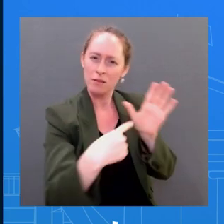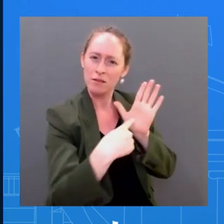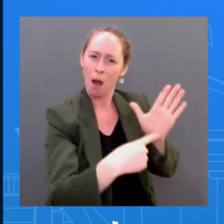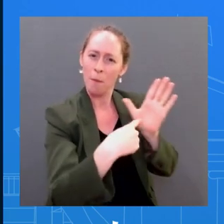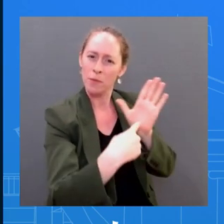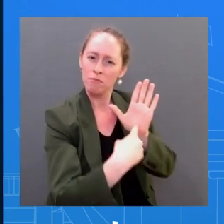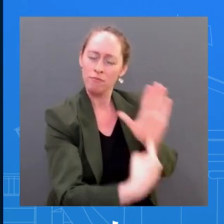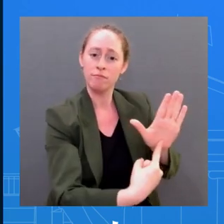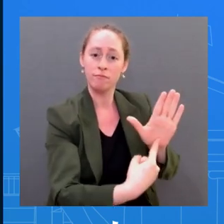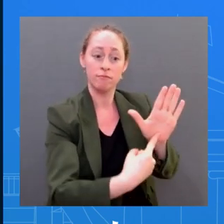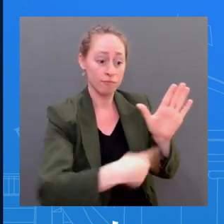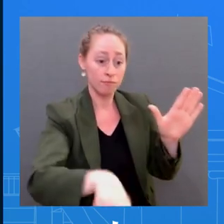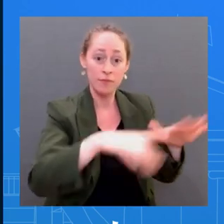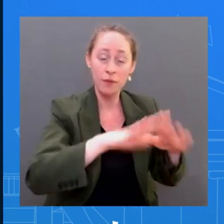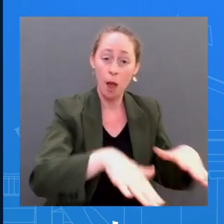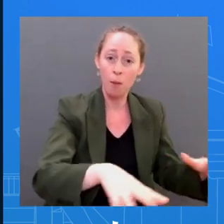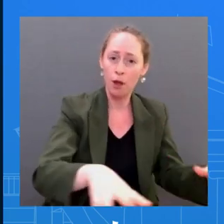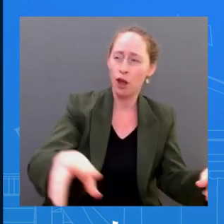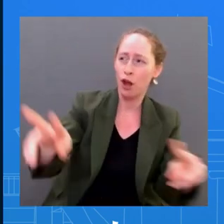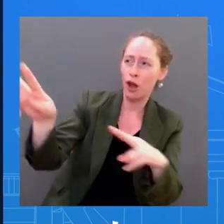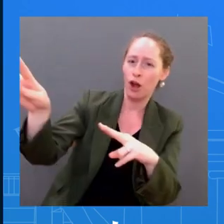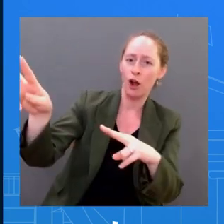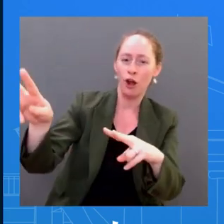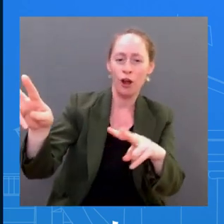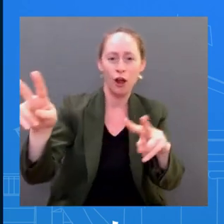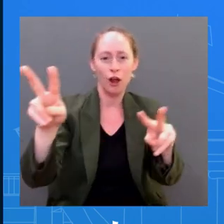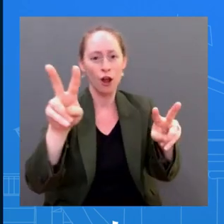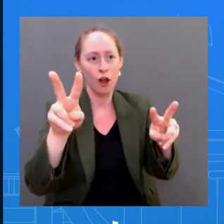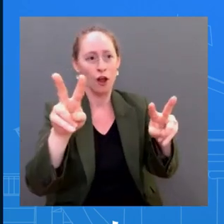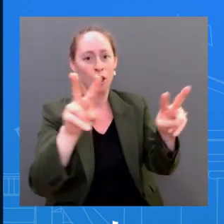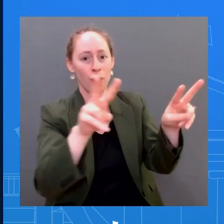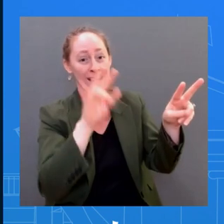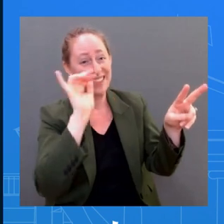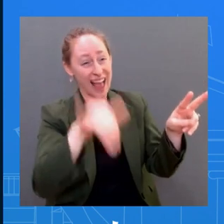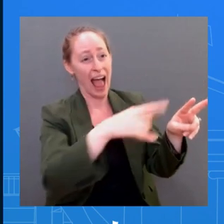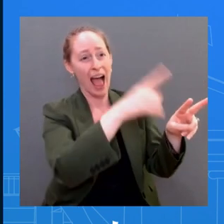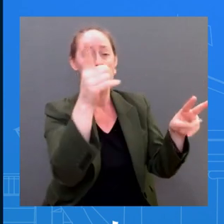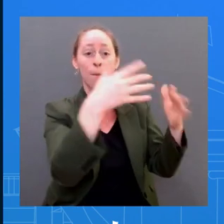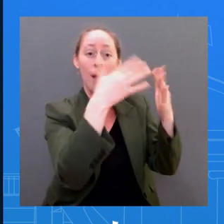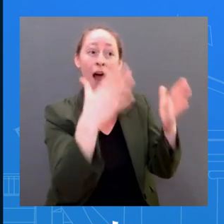here. Hope you grow up to be like them.